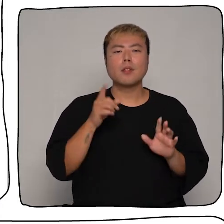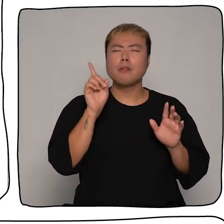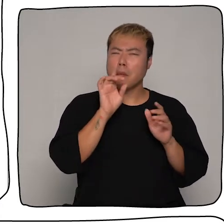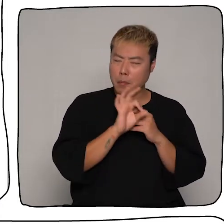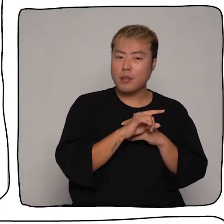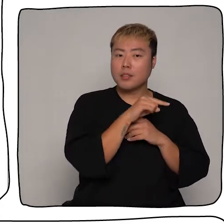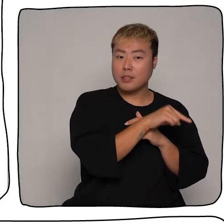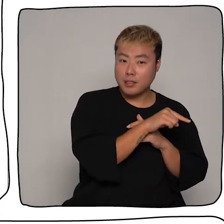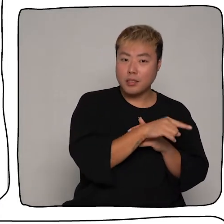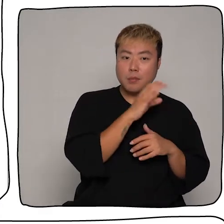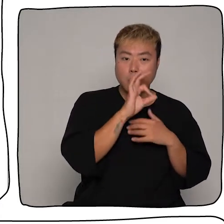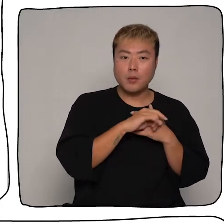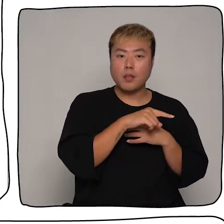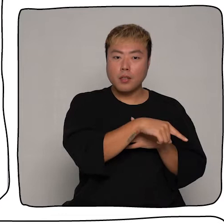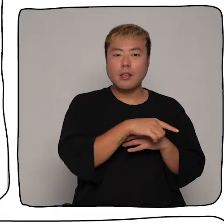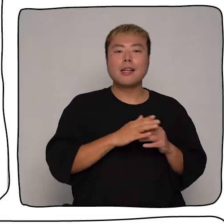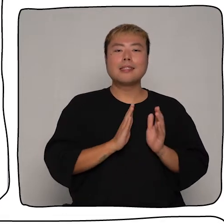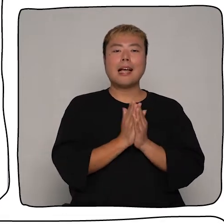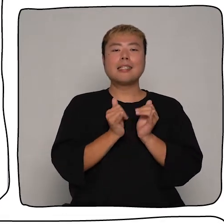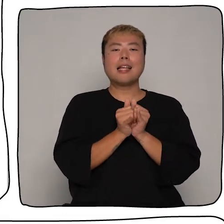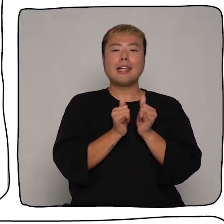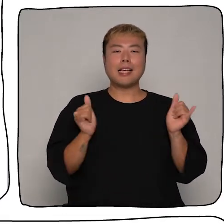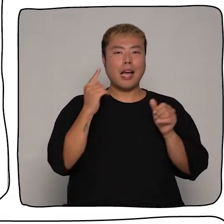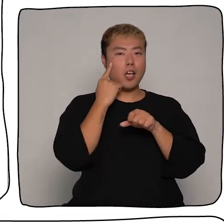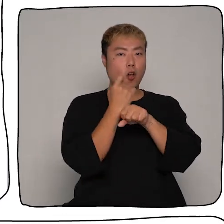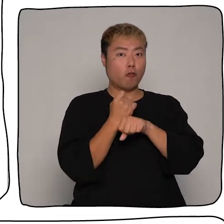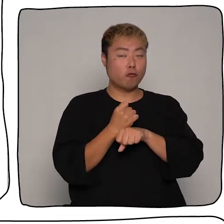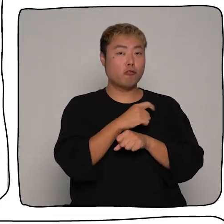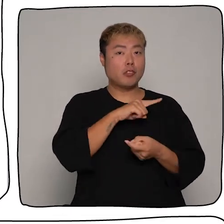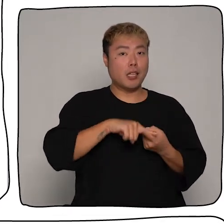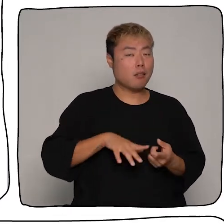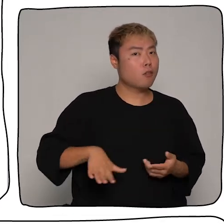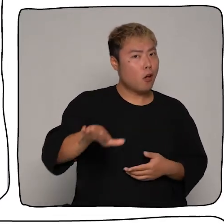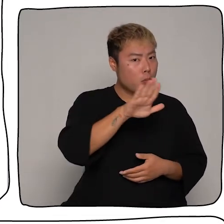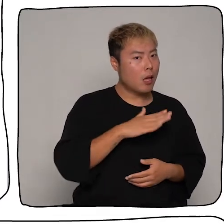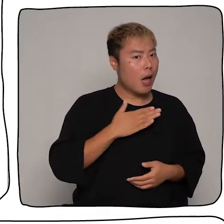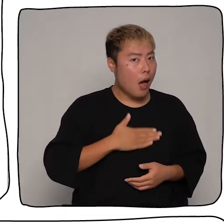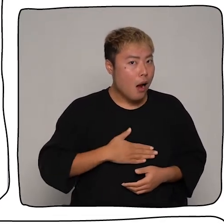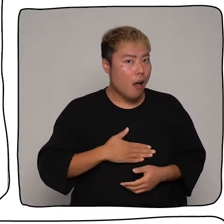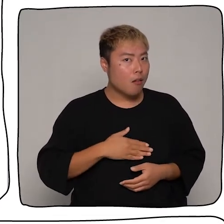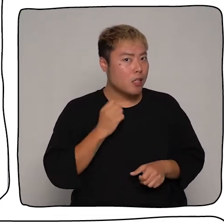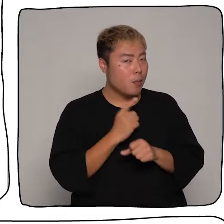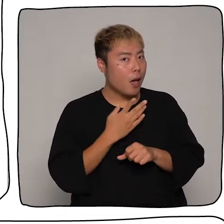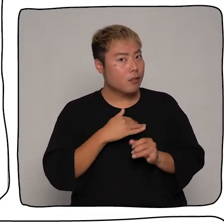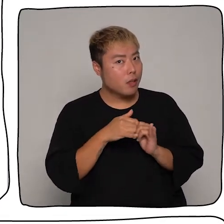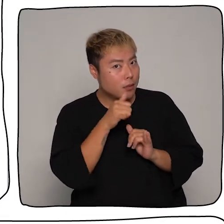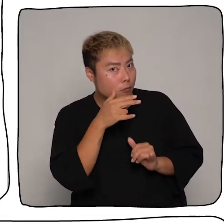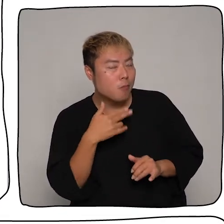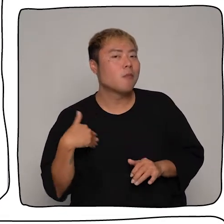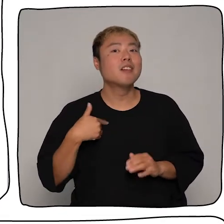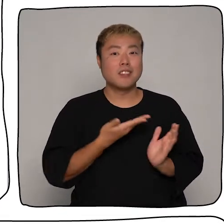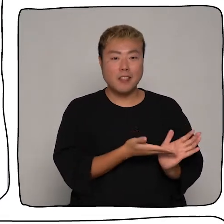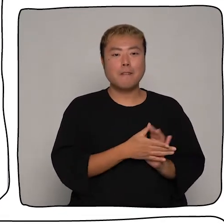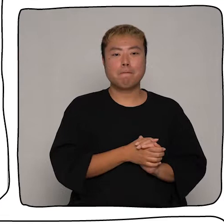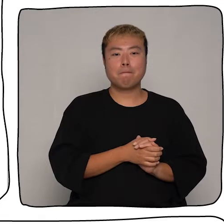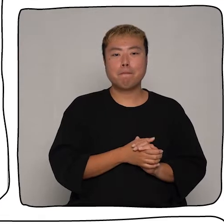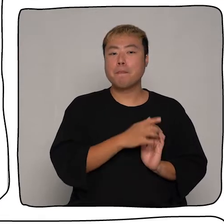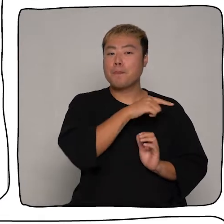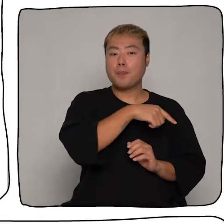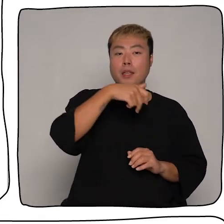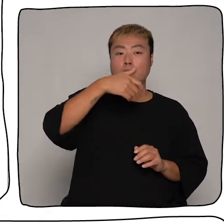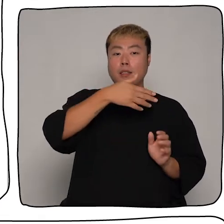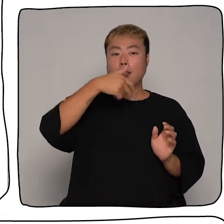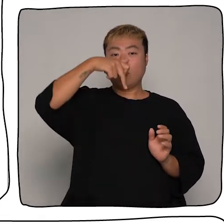you may know him as a researcher of Toujisha Kenkyu. And he